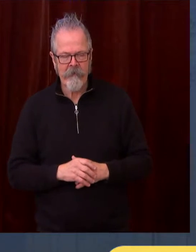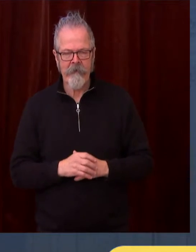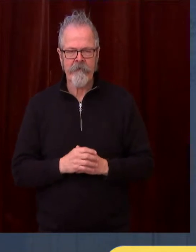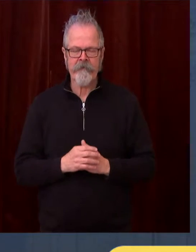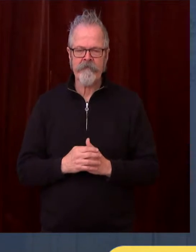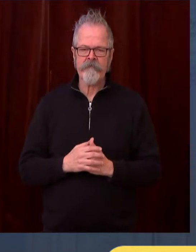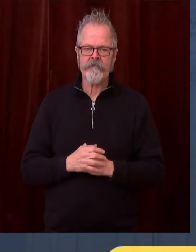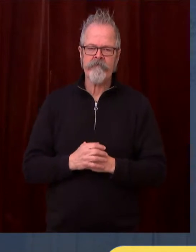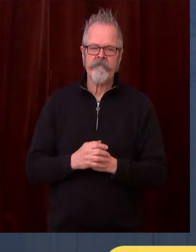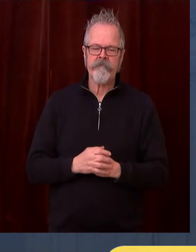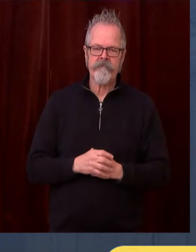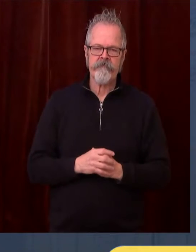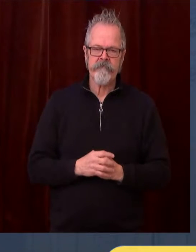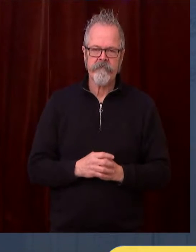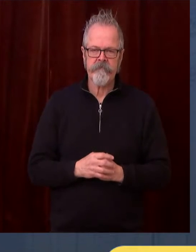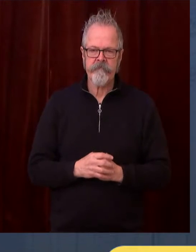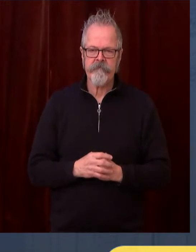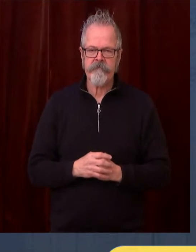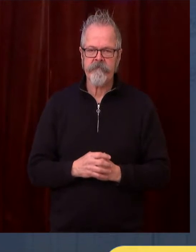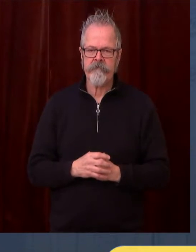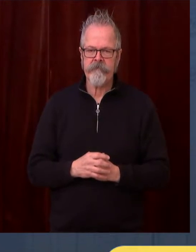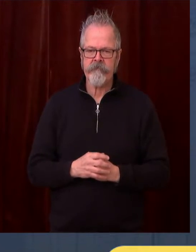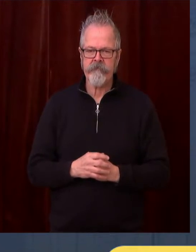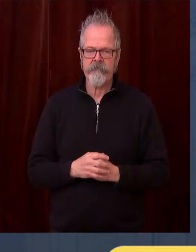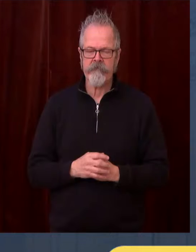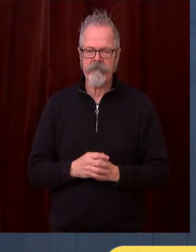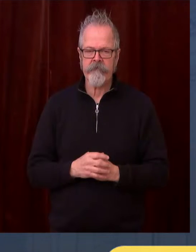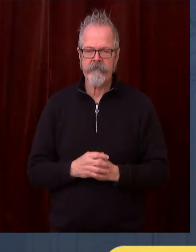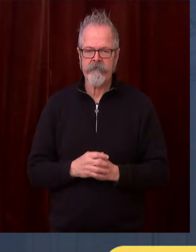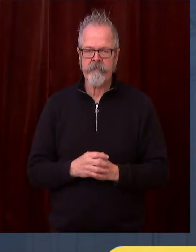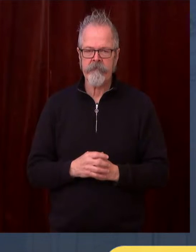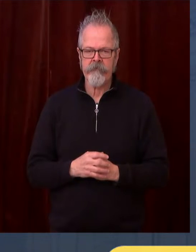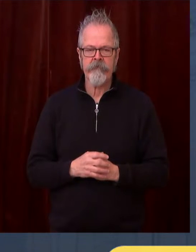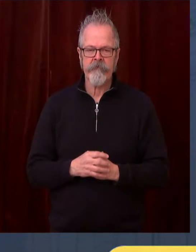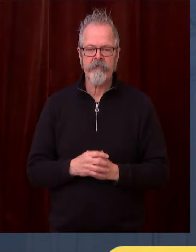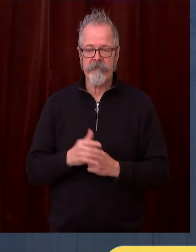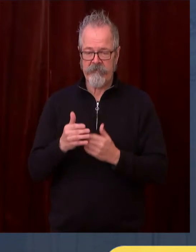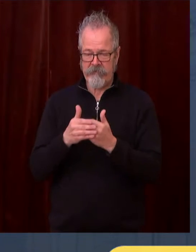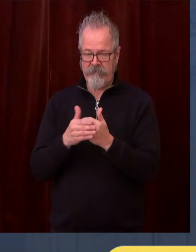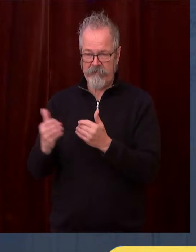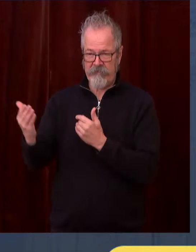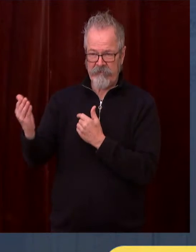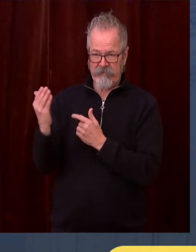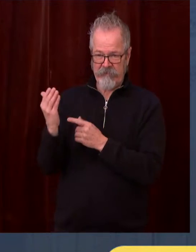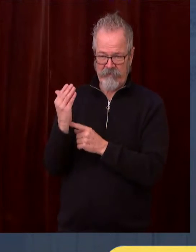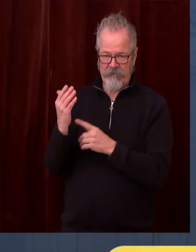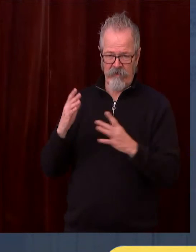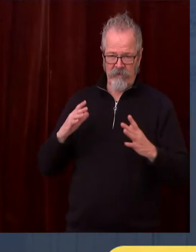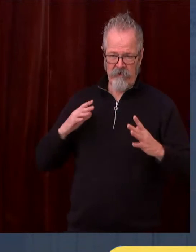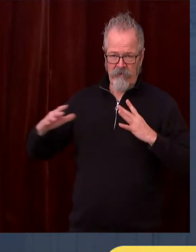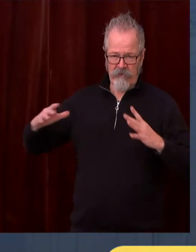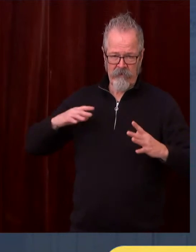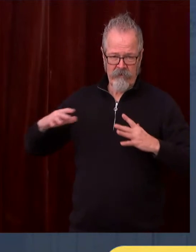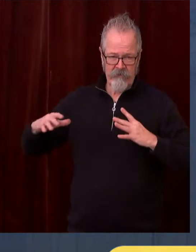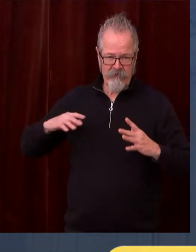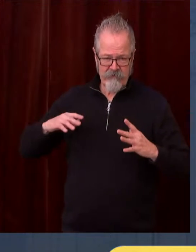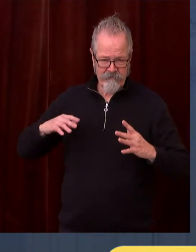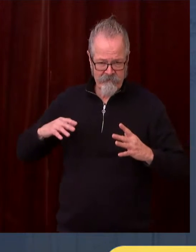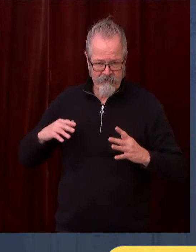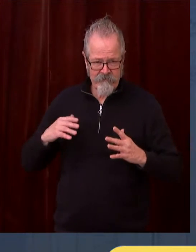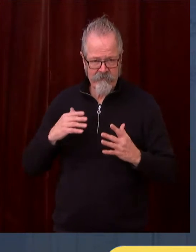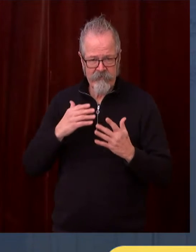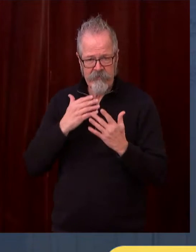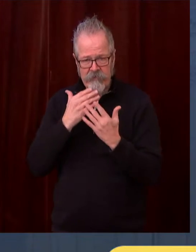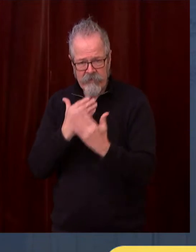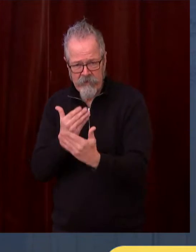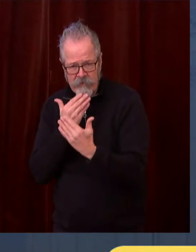So as we go into the holiday season, I want to thank all Washingtonians who figured out a way to celebrate Thanksgiving